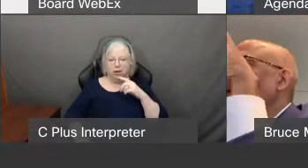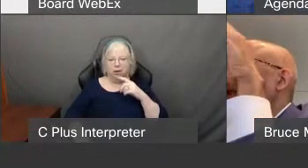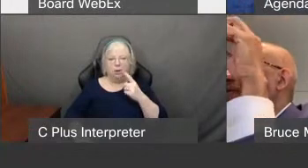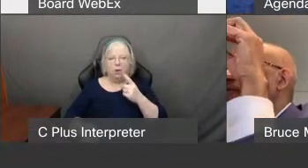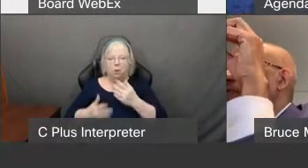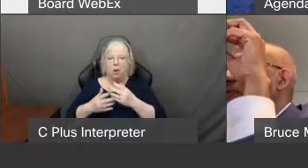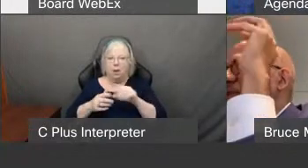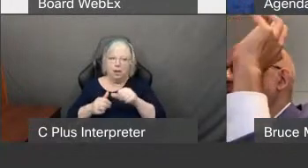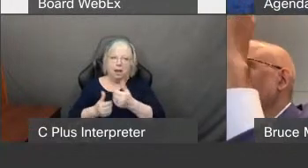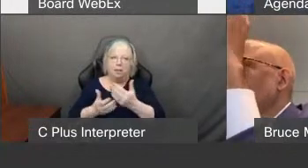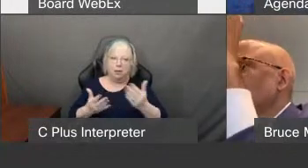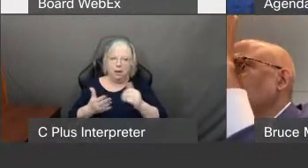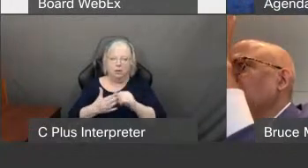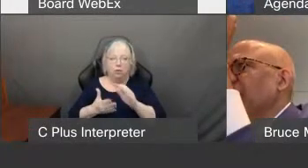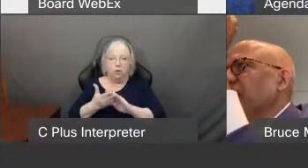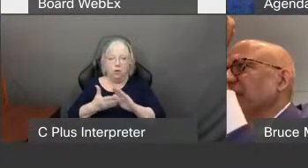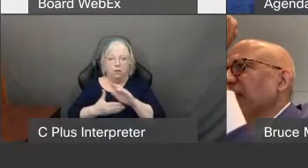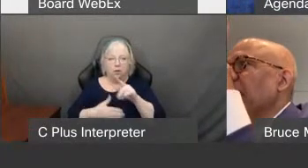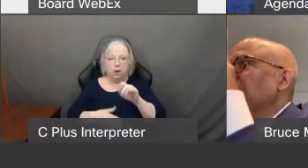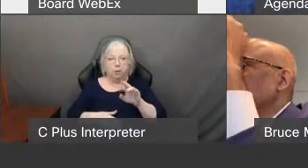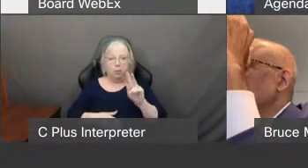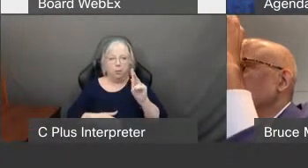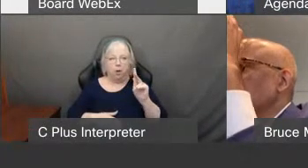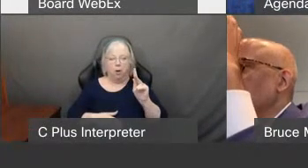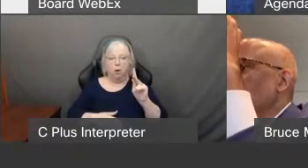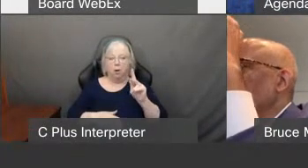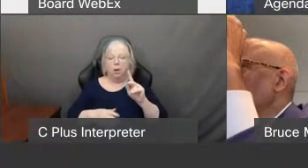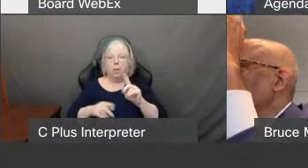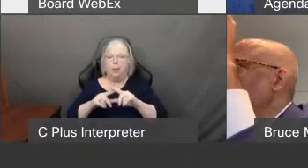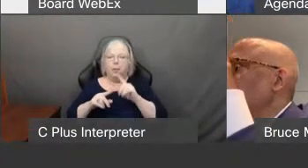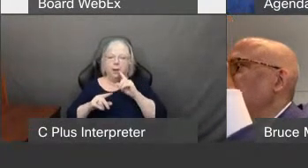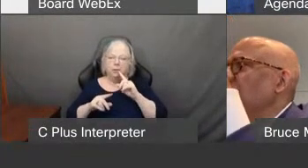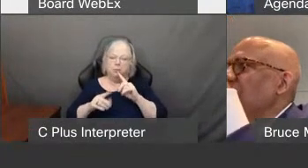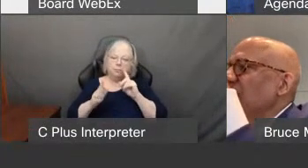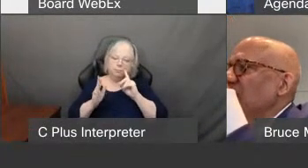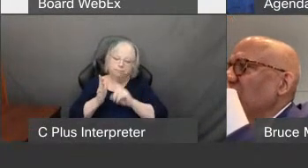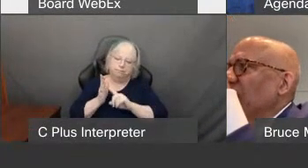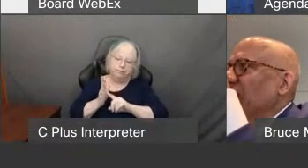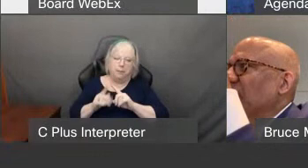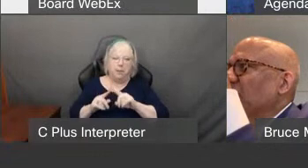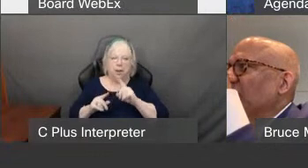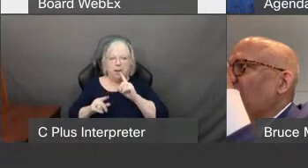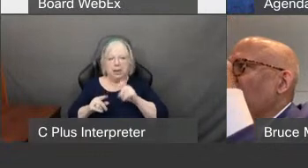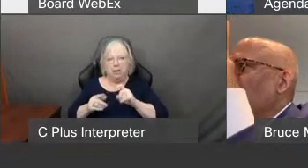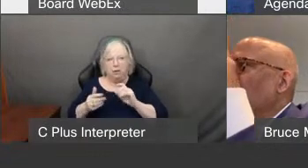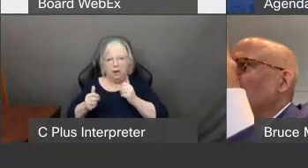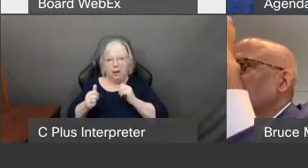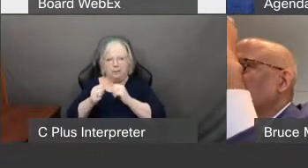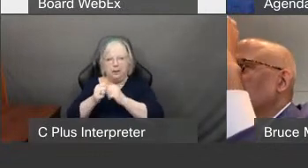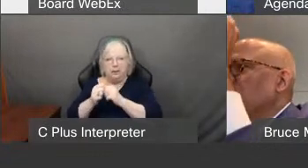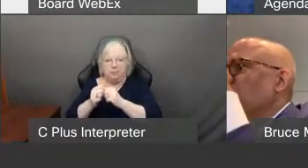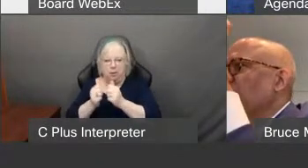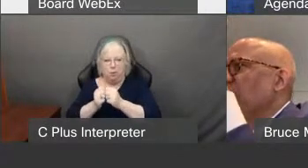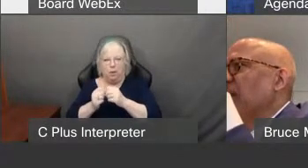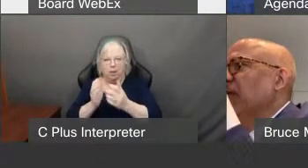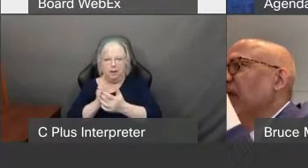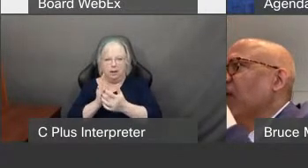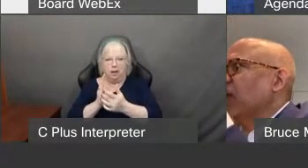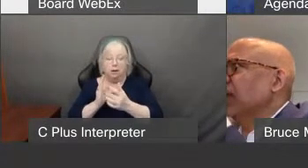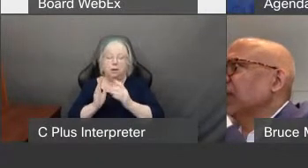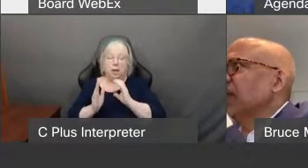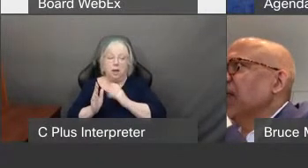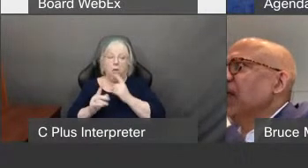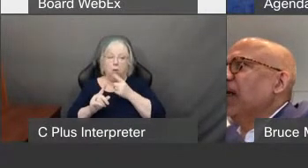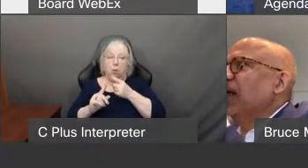Park, and as far as getting it from a technology standpoint up to speed. So it would be our goal to go in there